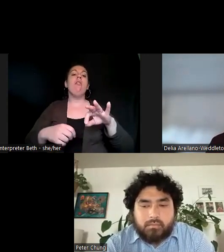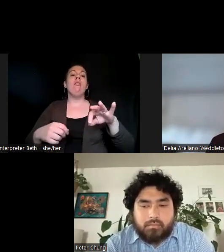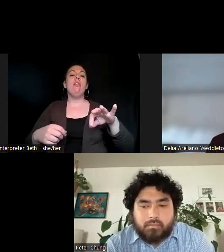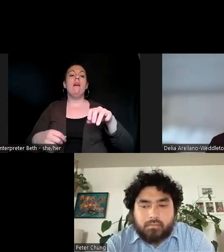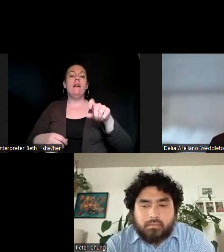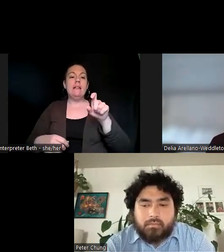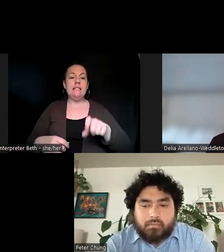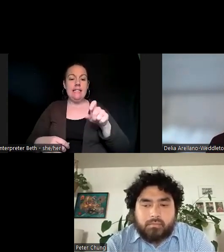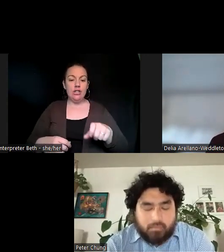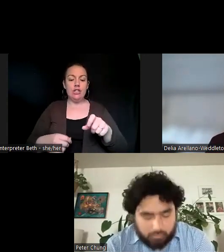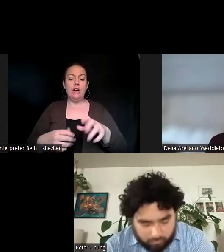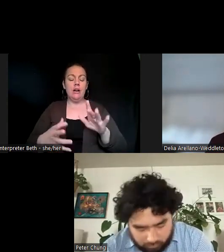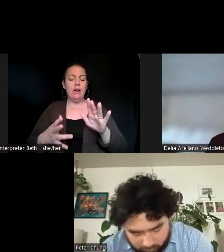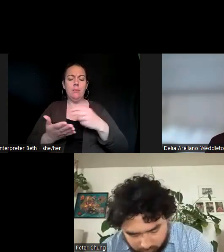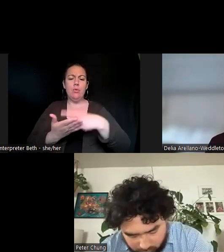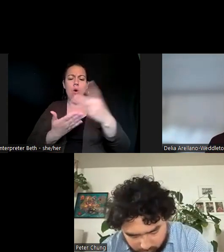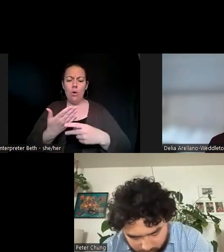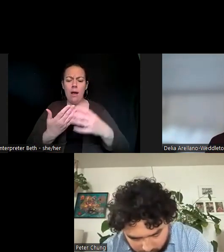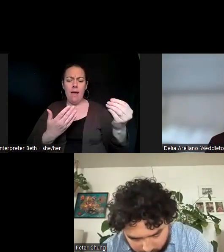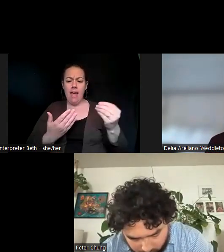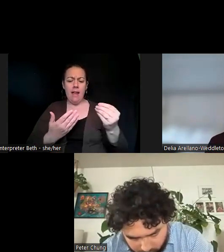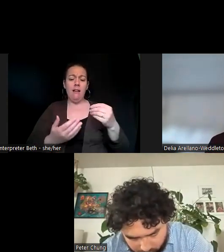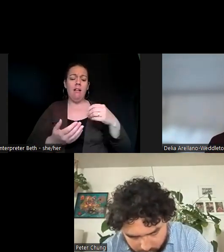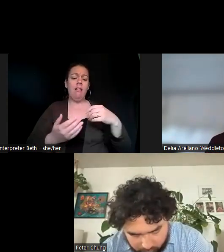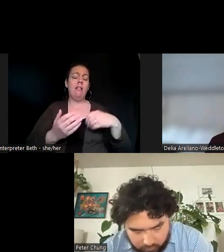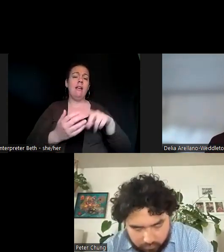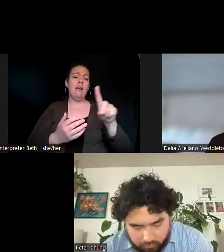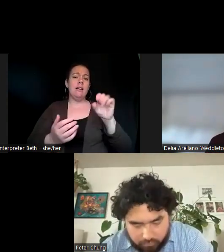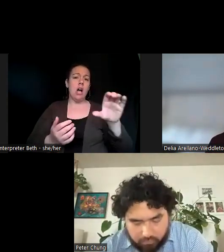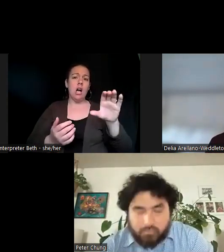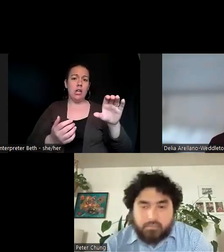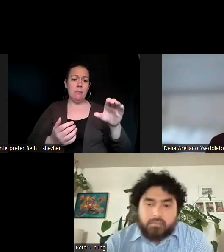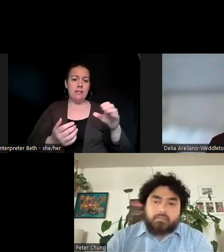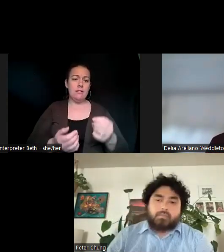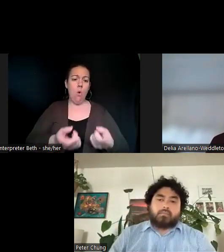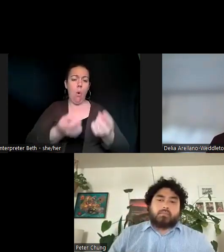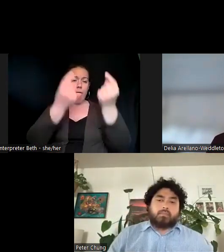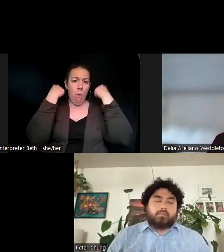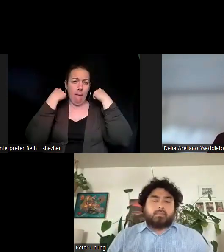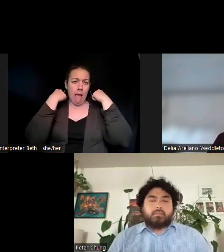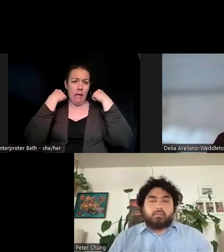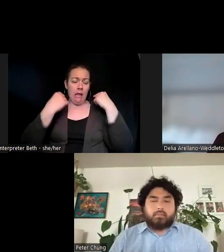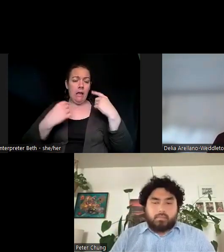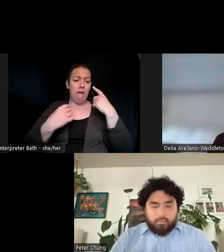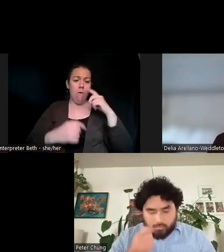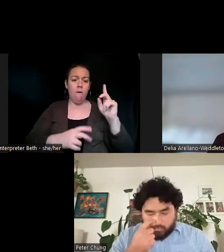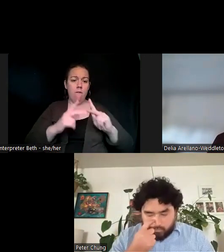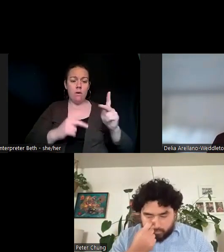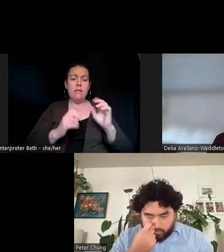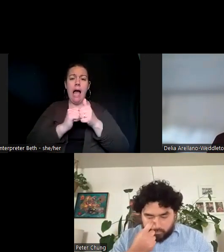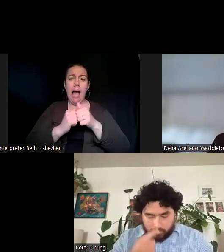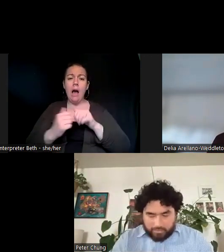the information documents, et cetera, being given to school leaders, what are the best ways to reach out in a way that is